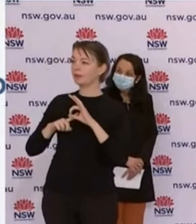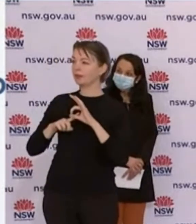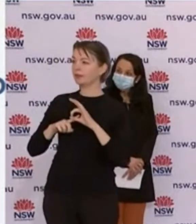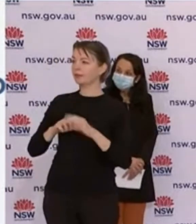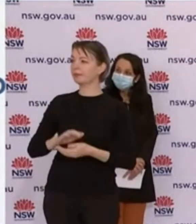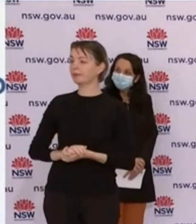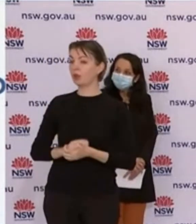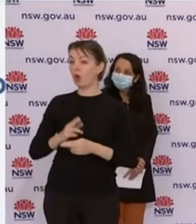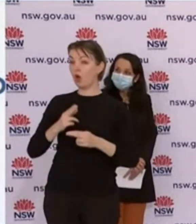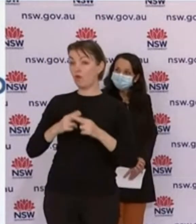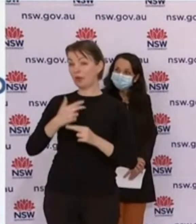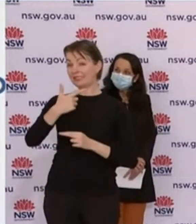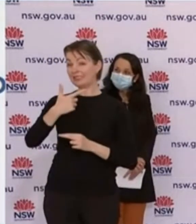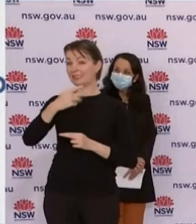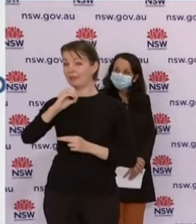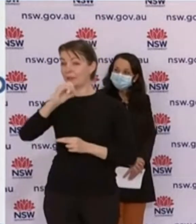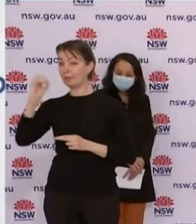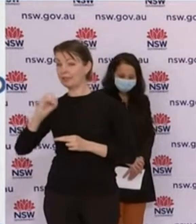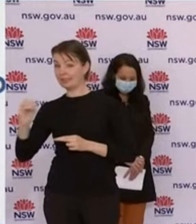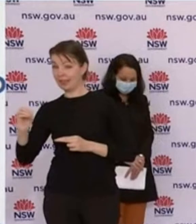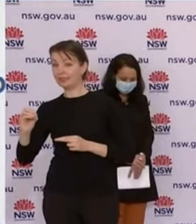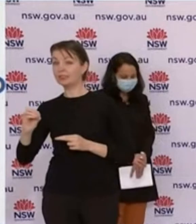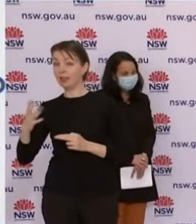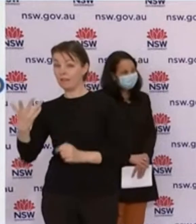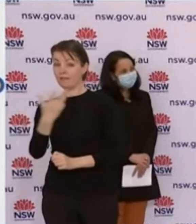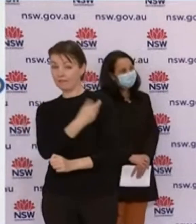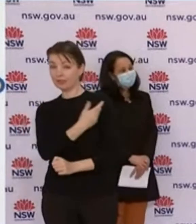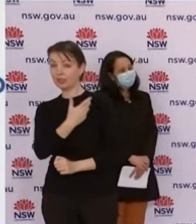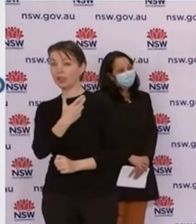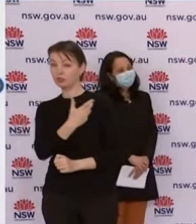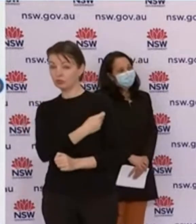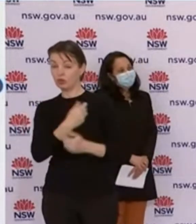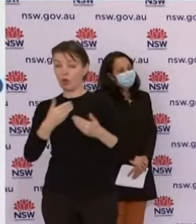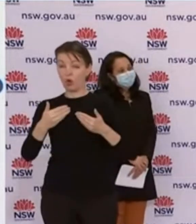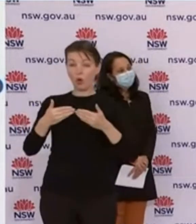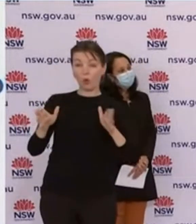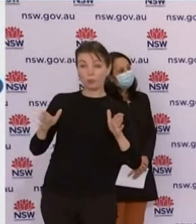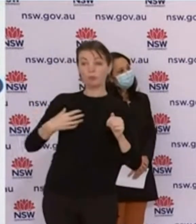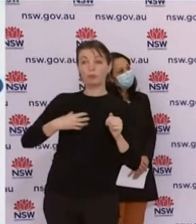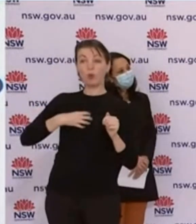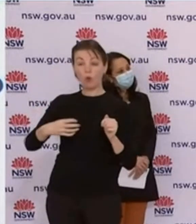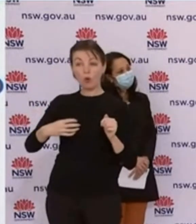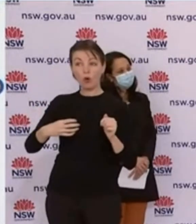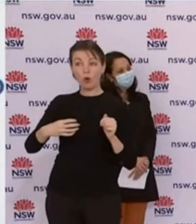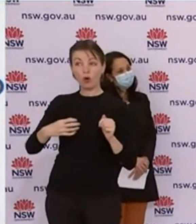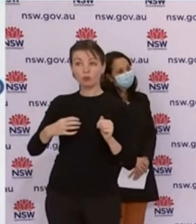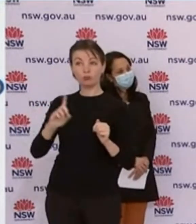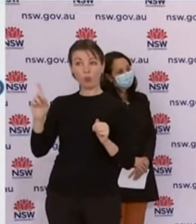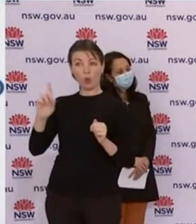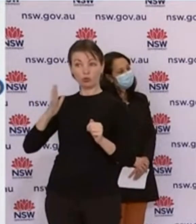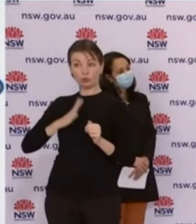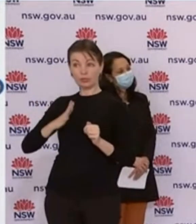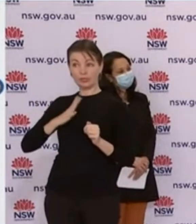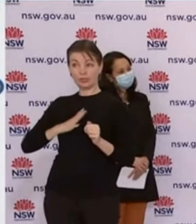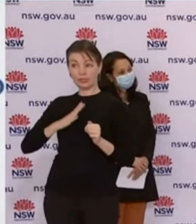is it to have National Cabinet united on this moving forward? Look, I'd love to see National Cabinet continue to be